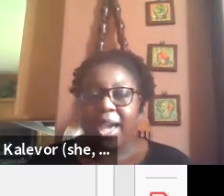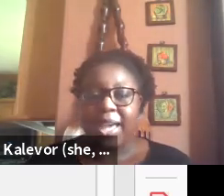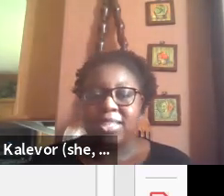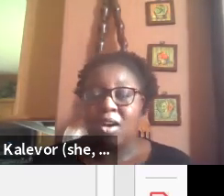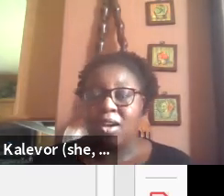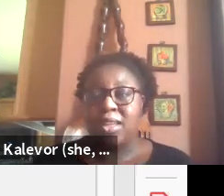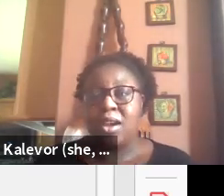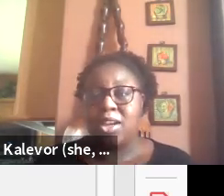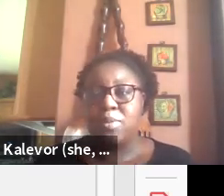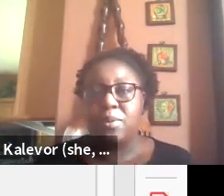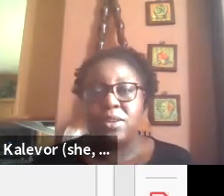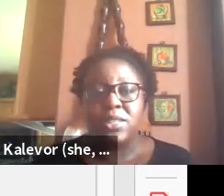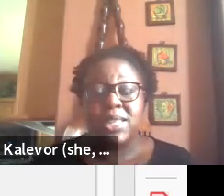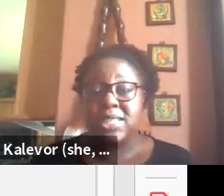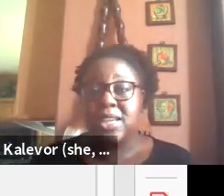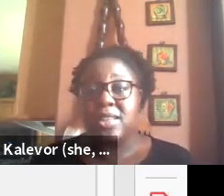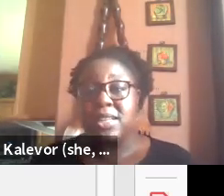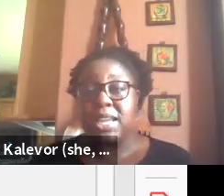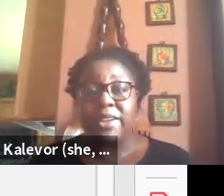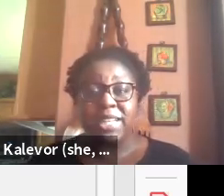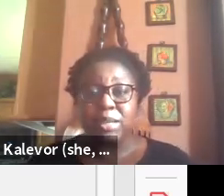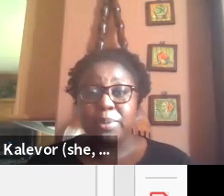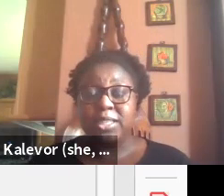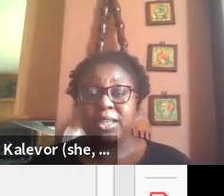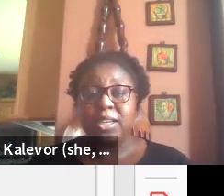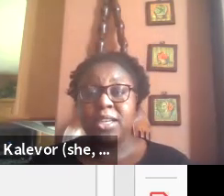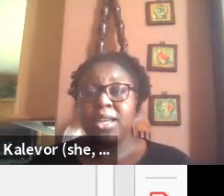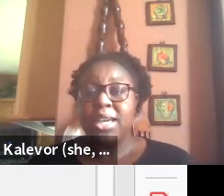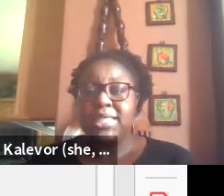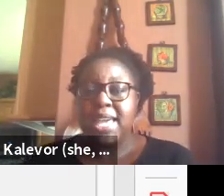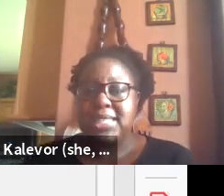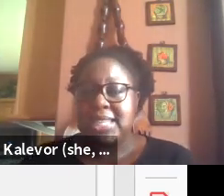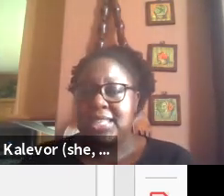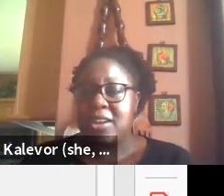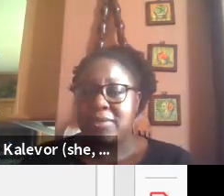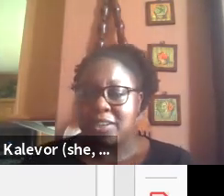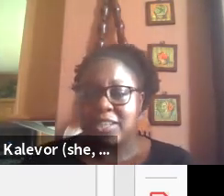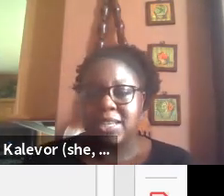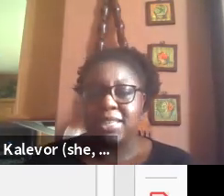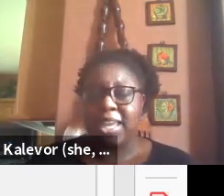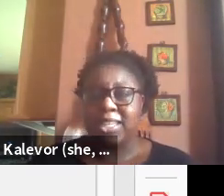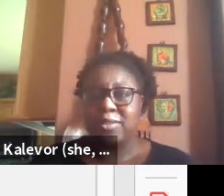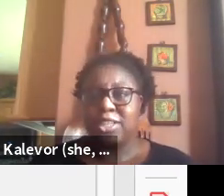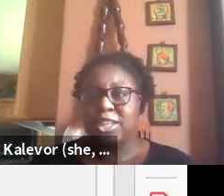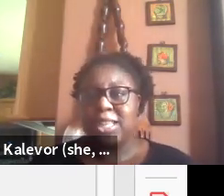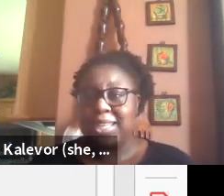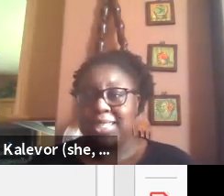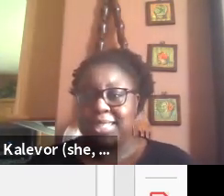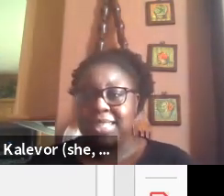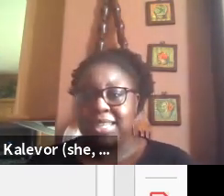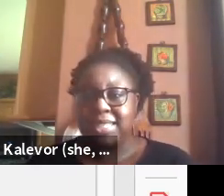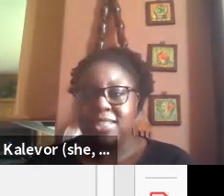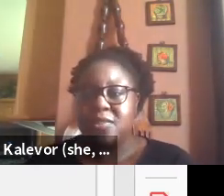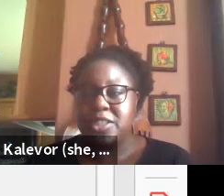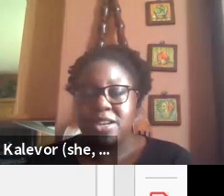considering impacts on the non-human world, and this can look like granting personhood to entities like rivers and lakes to ensure that